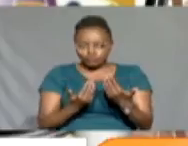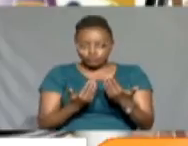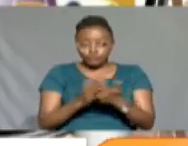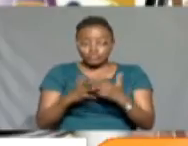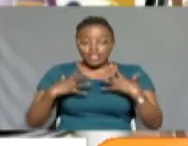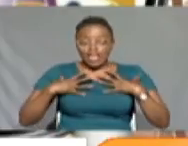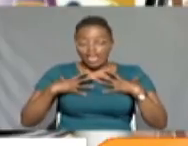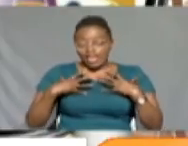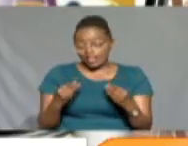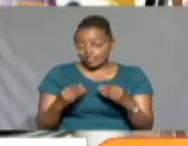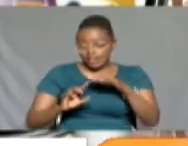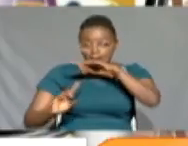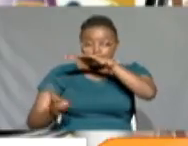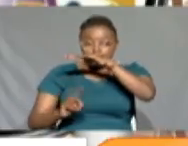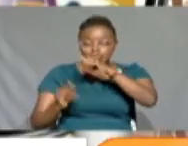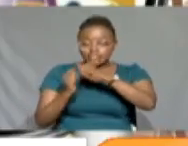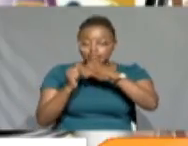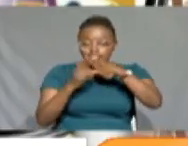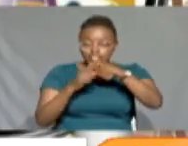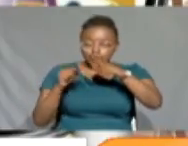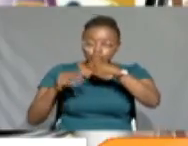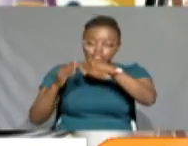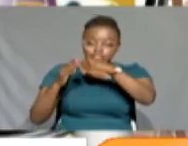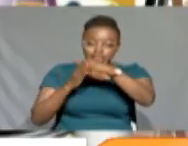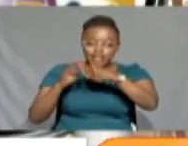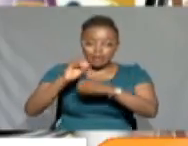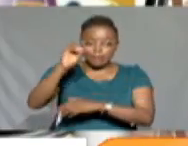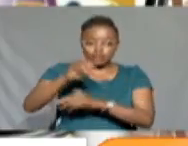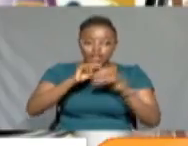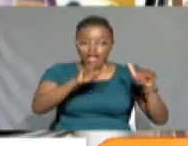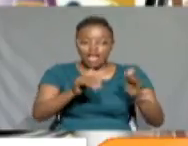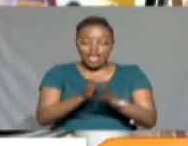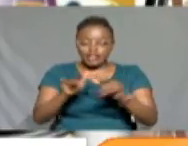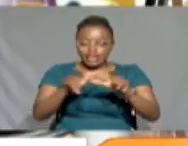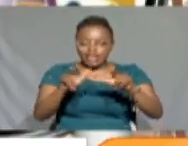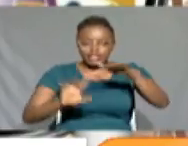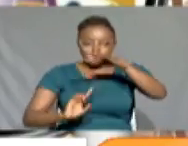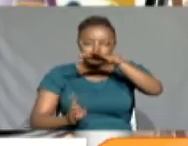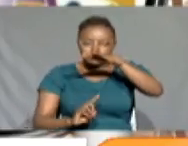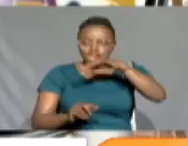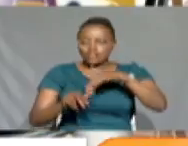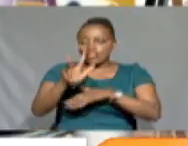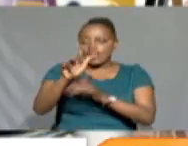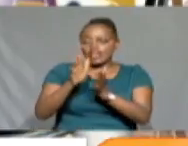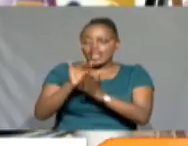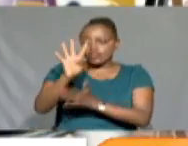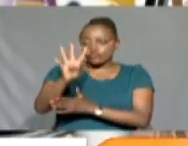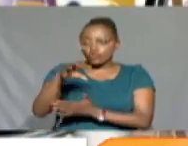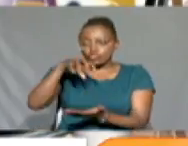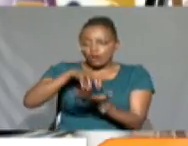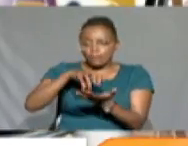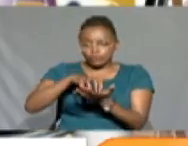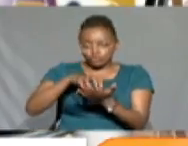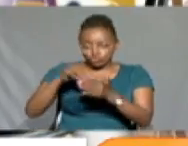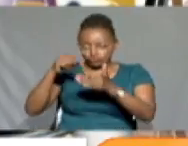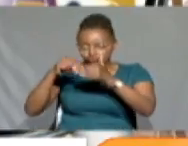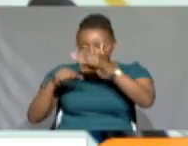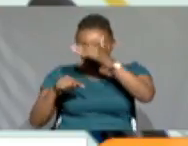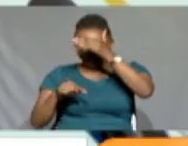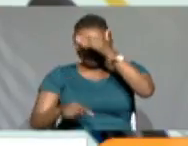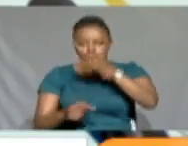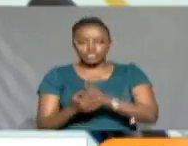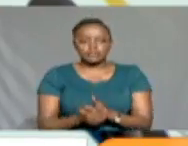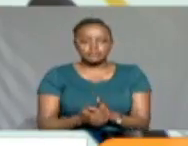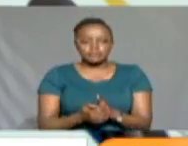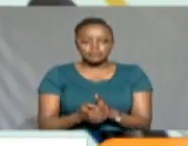Kariuki-led Health Ministry at 17.9%, while Agriculture and Lands Ministry took the third and fourth positions respectively. The